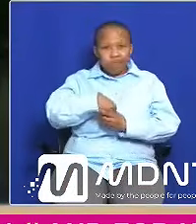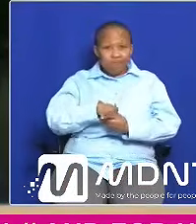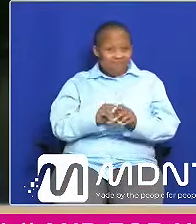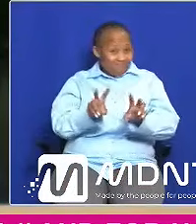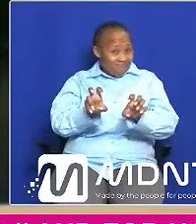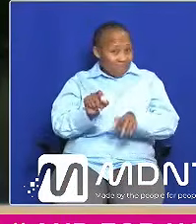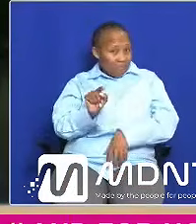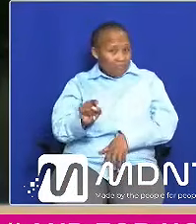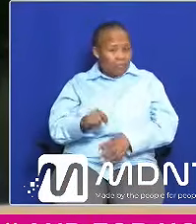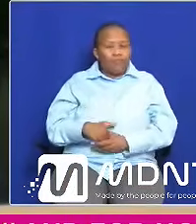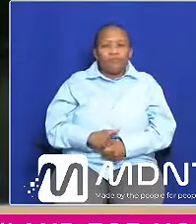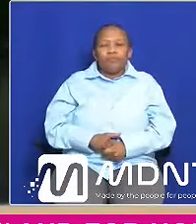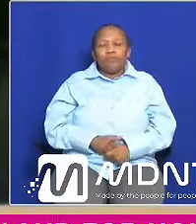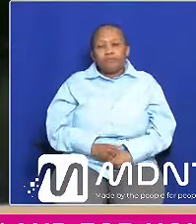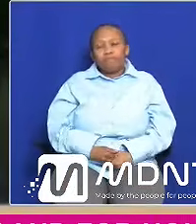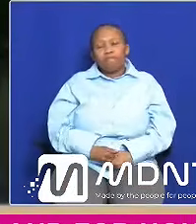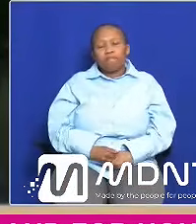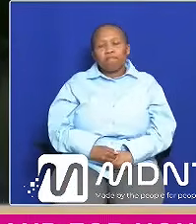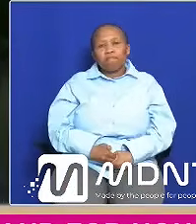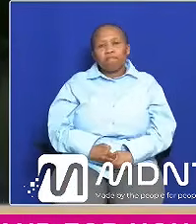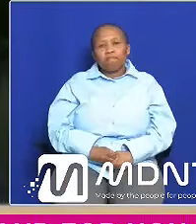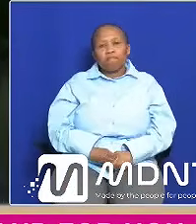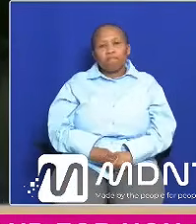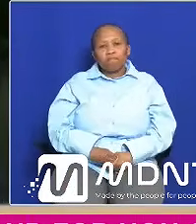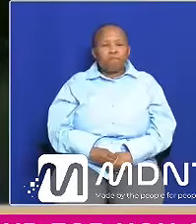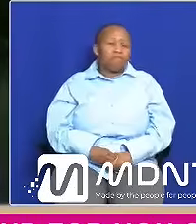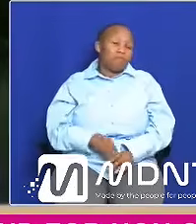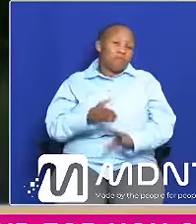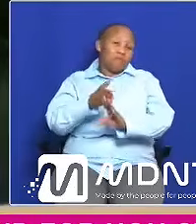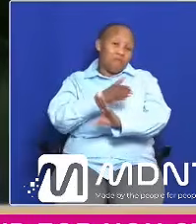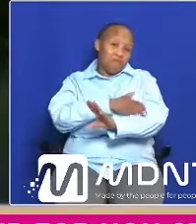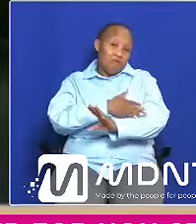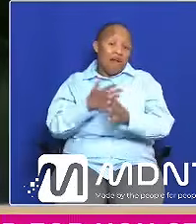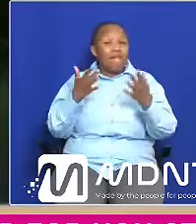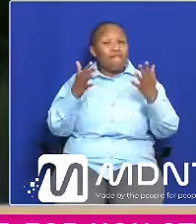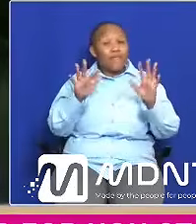I said to you earlier, unless you are in the business of forwarding